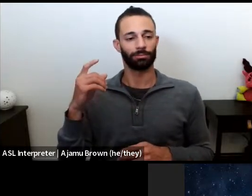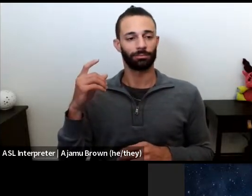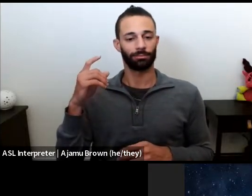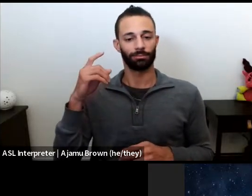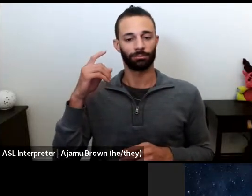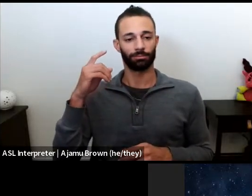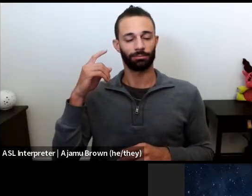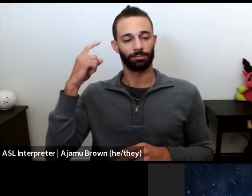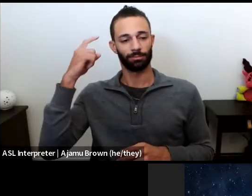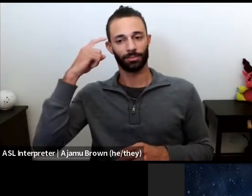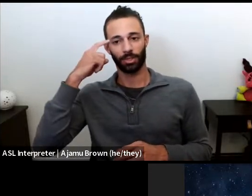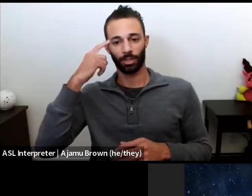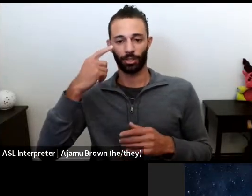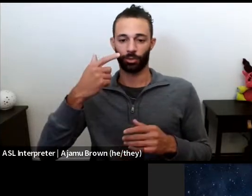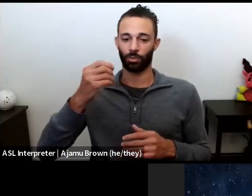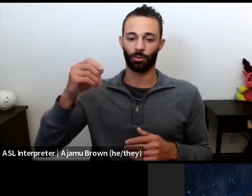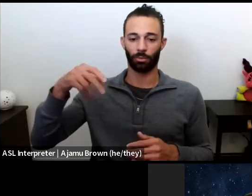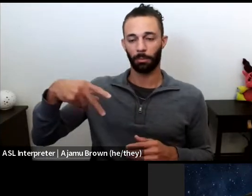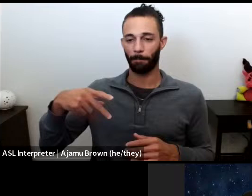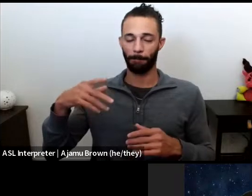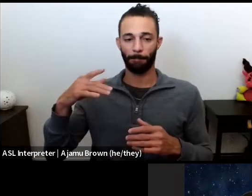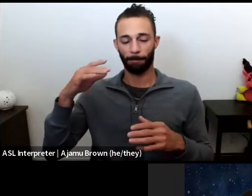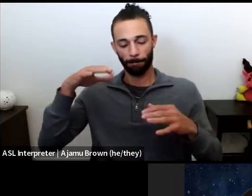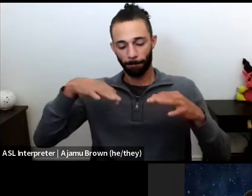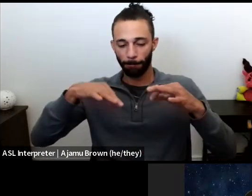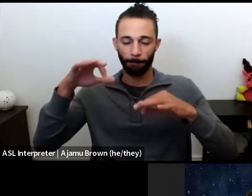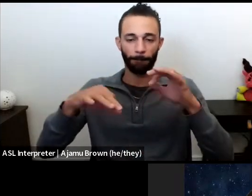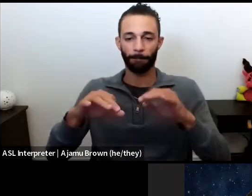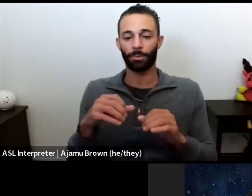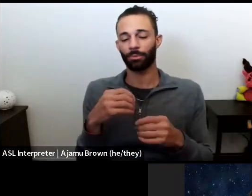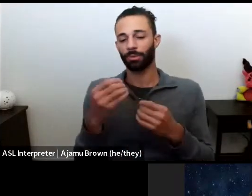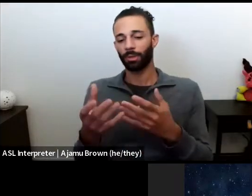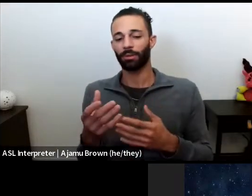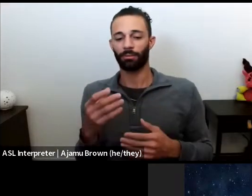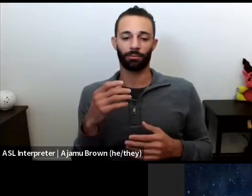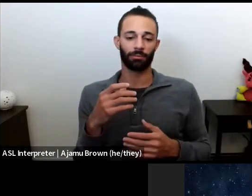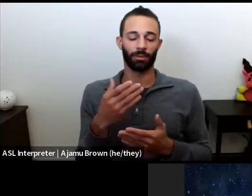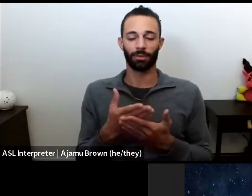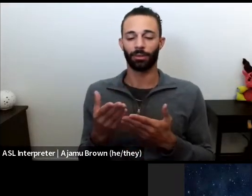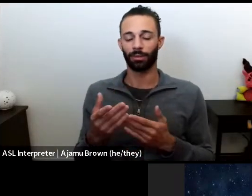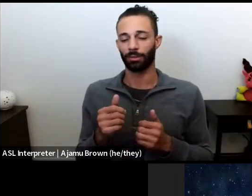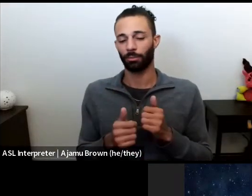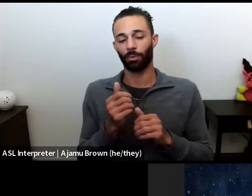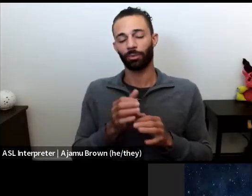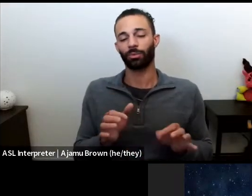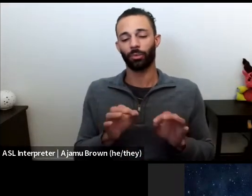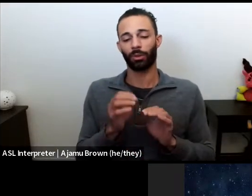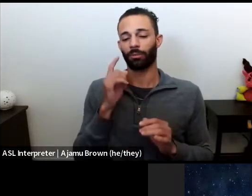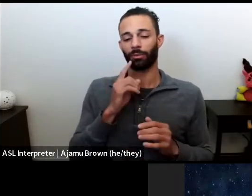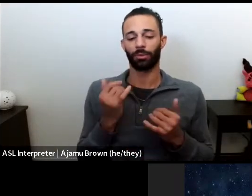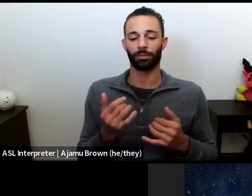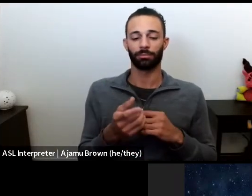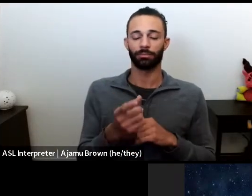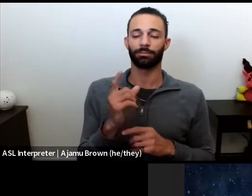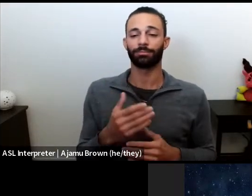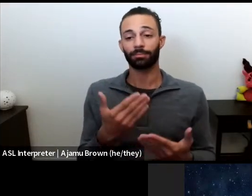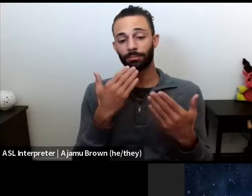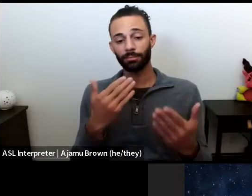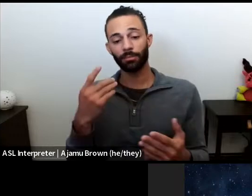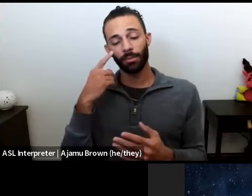to get the information that's most relevant for you right now. So thank you so much for the invitation,